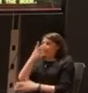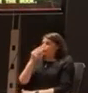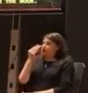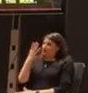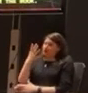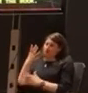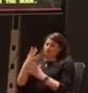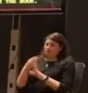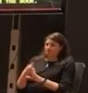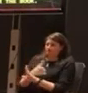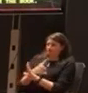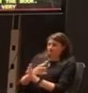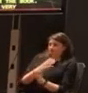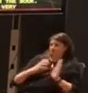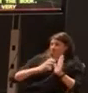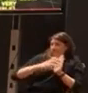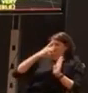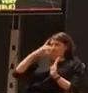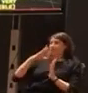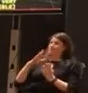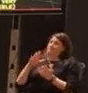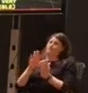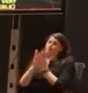very lovely. He was very gracious.